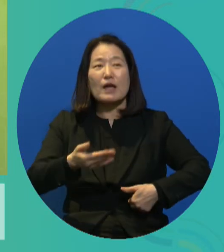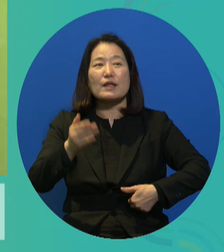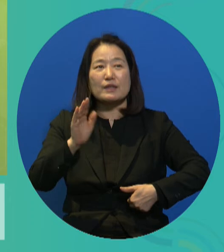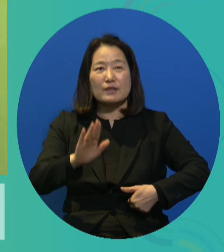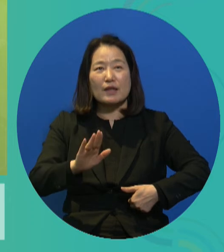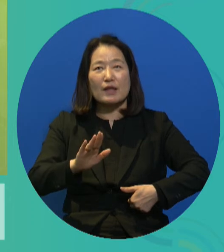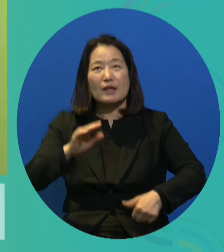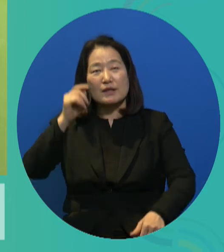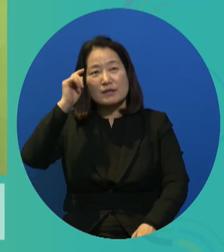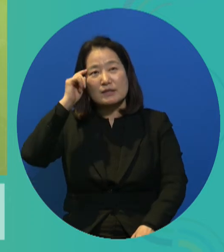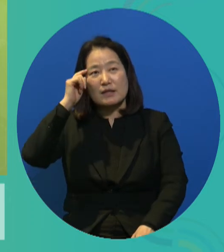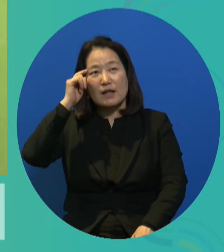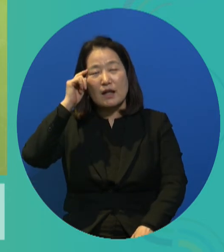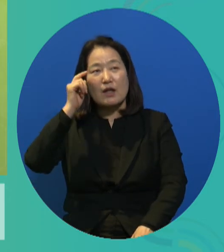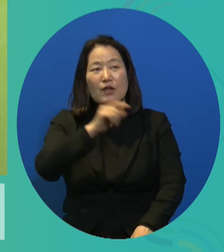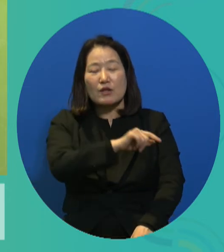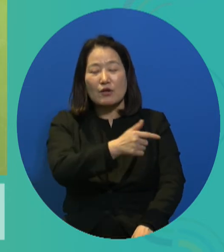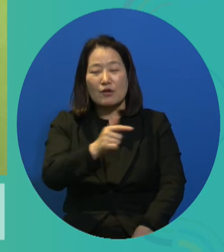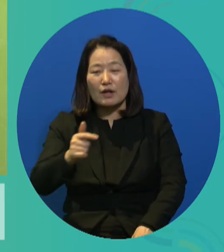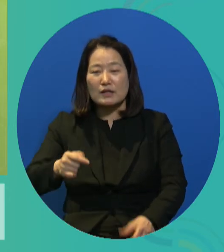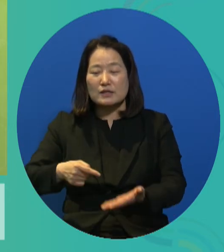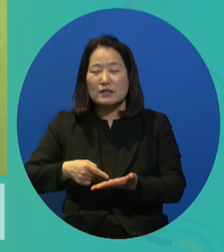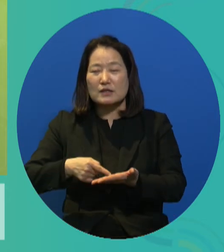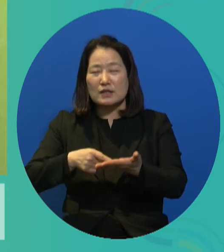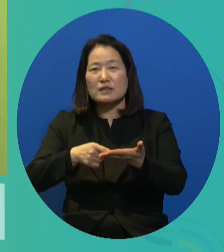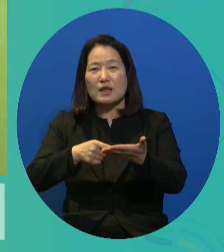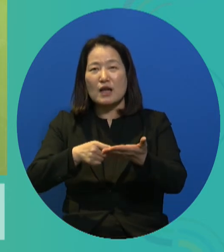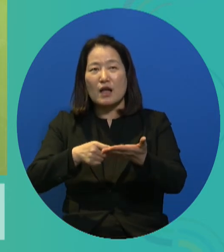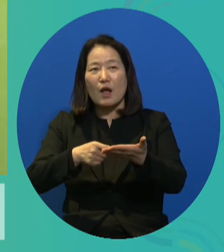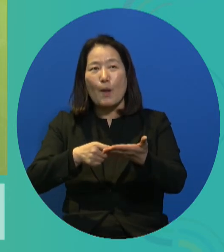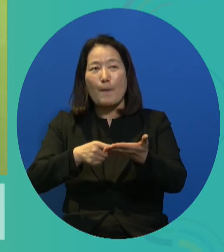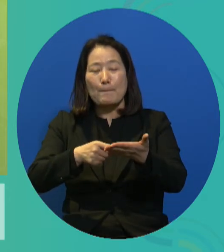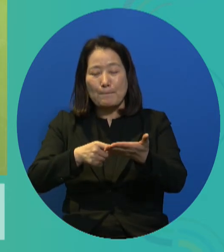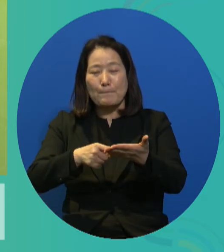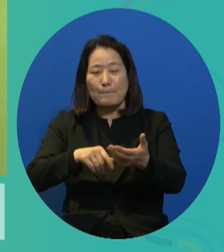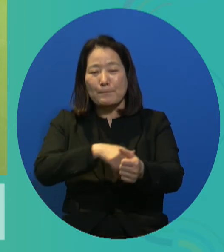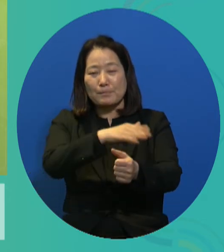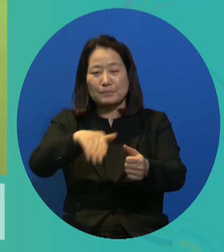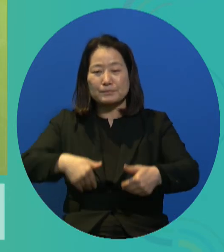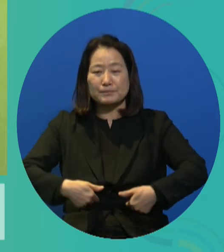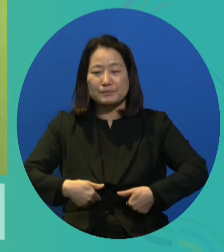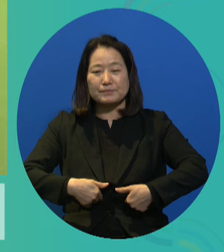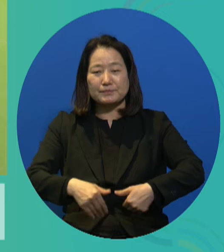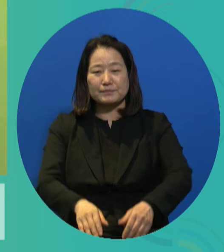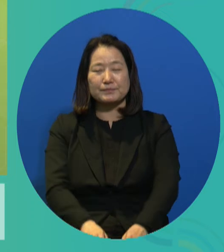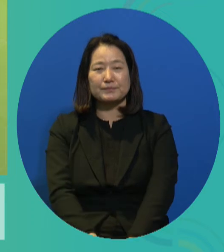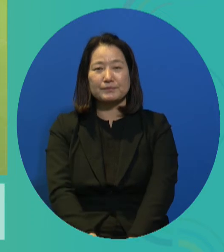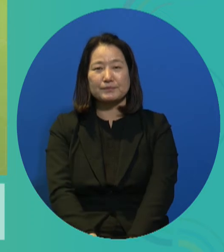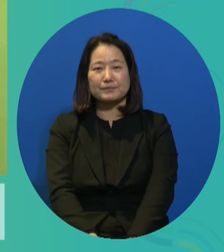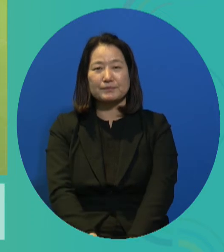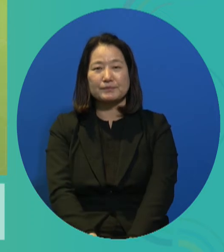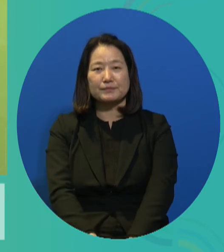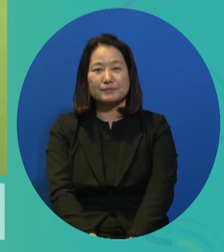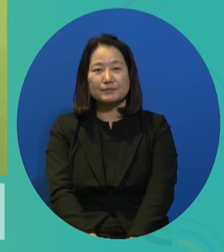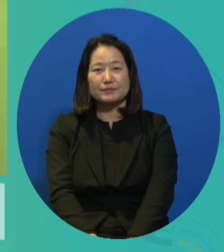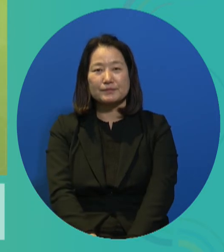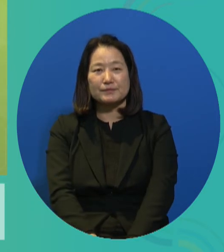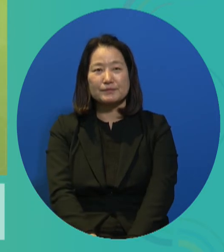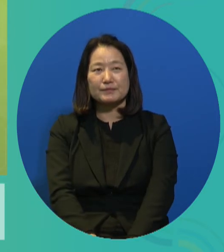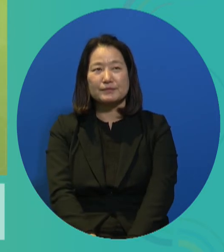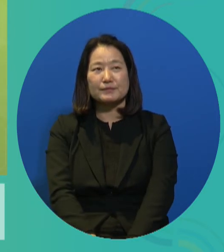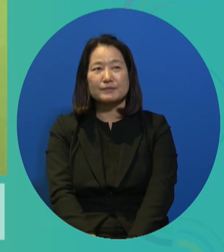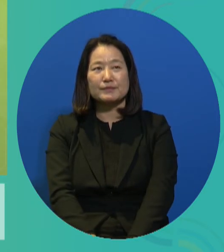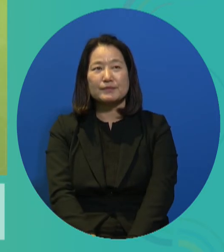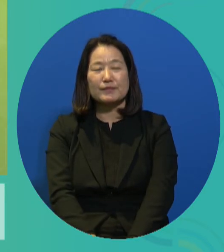hand-holding involved throughout the entire process. So these are some of the different procedures that are needed as well,